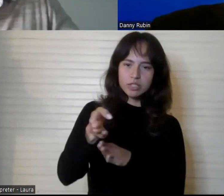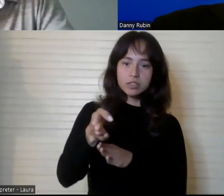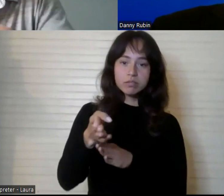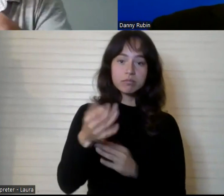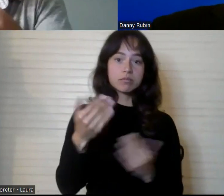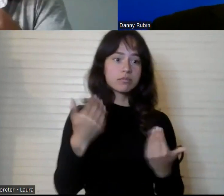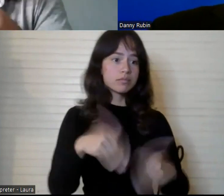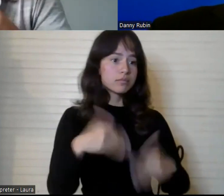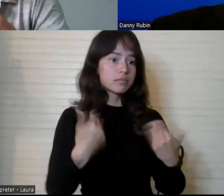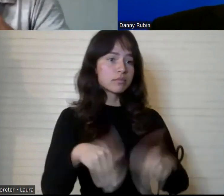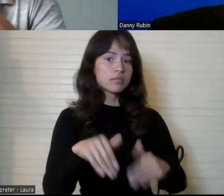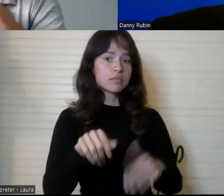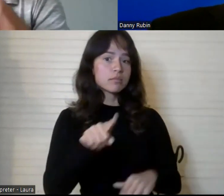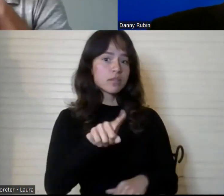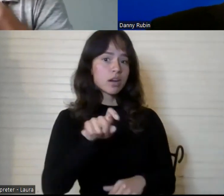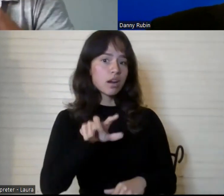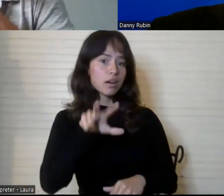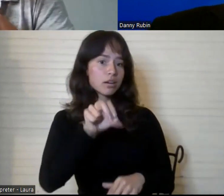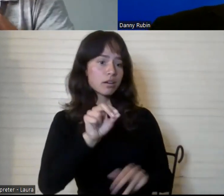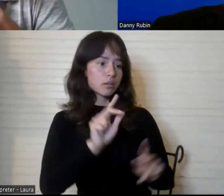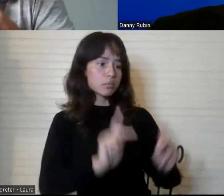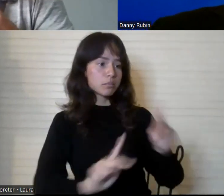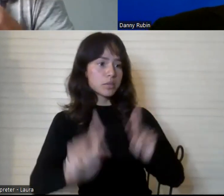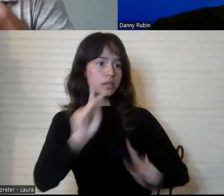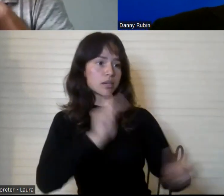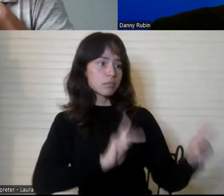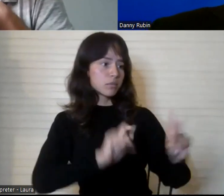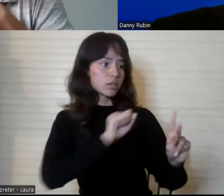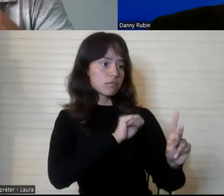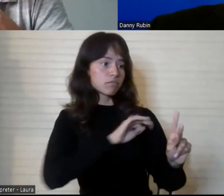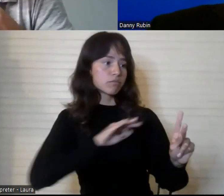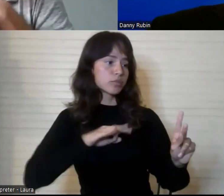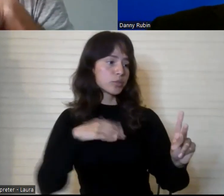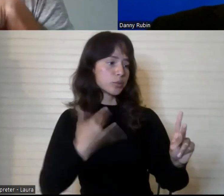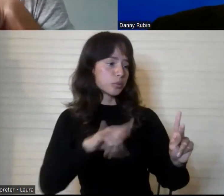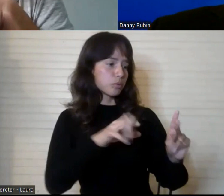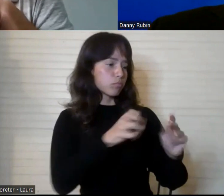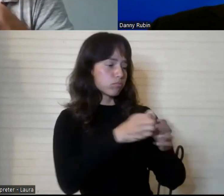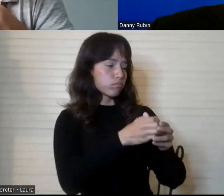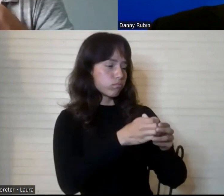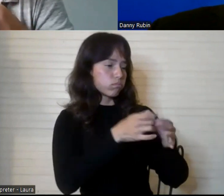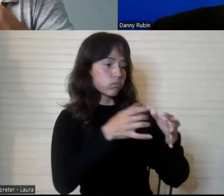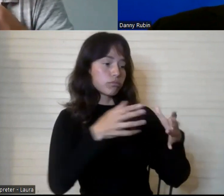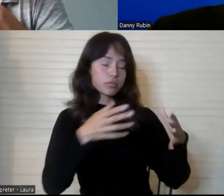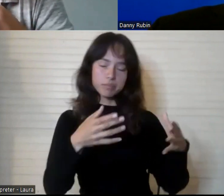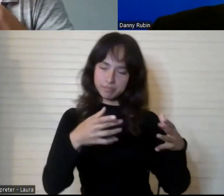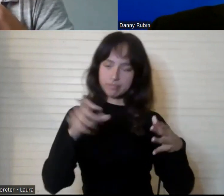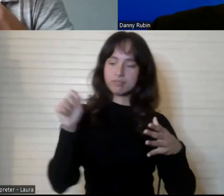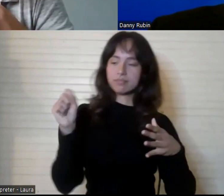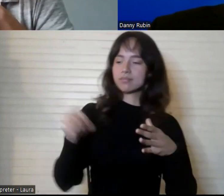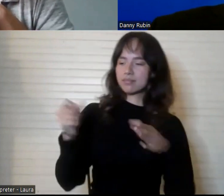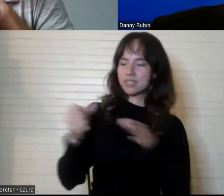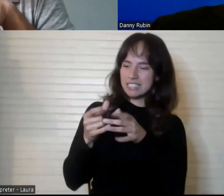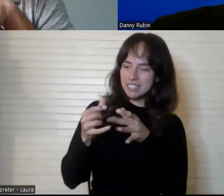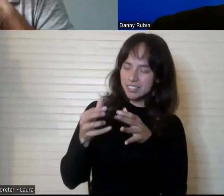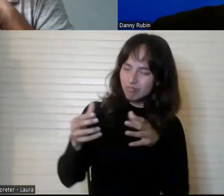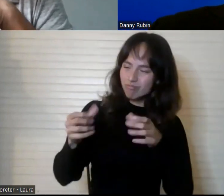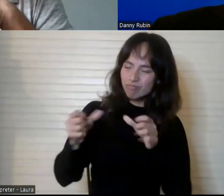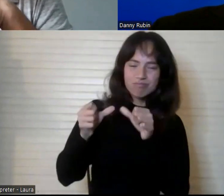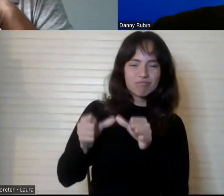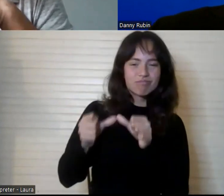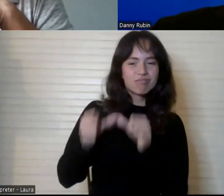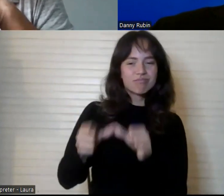people. We've been growing. Pratik to manage every day. So, all right, as we get into the conversation, I want